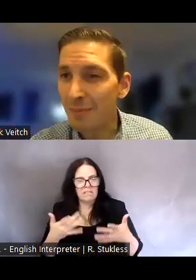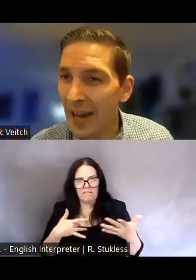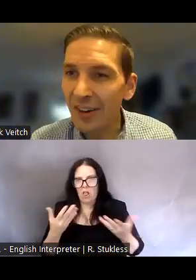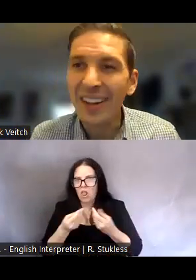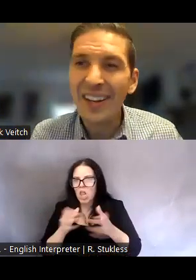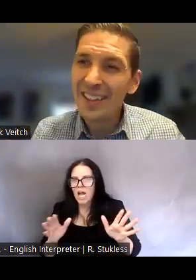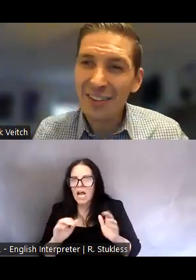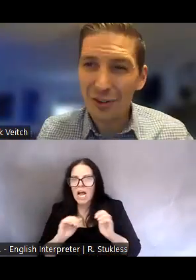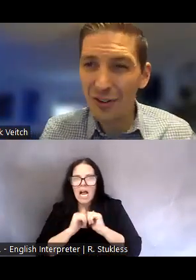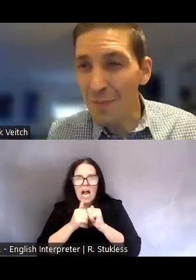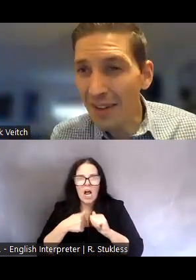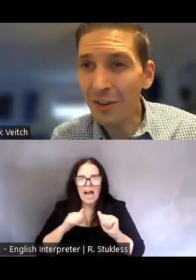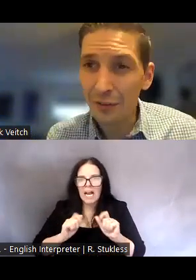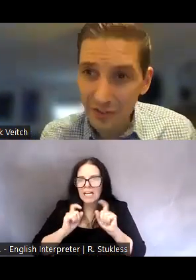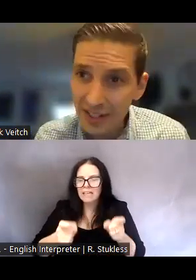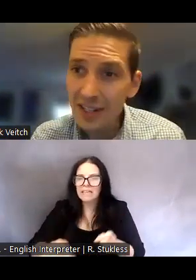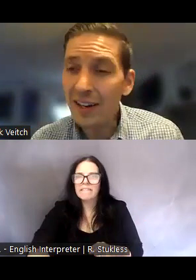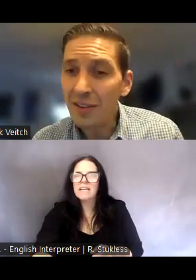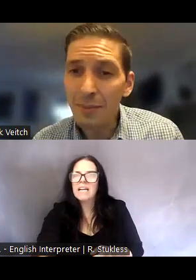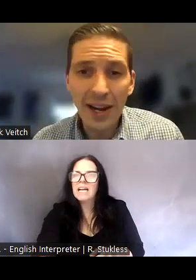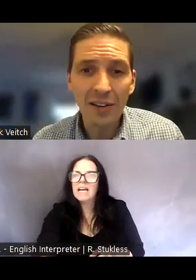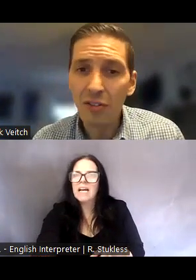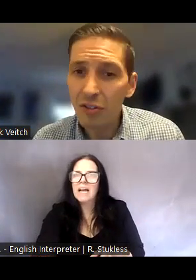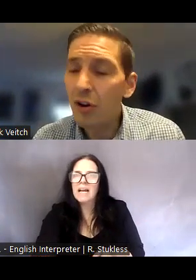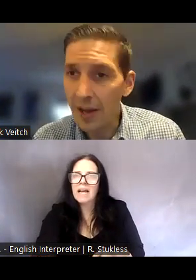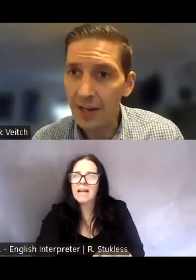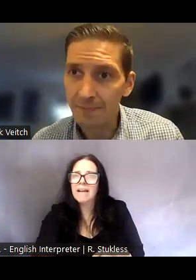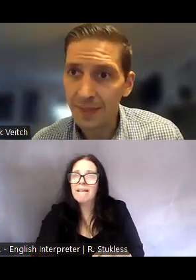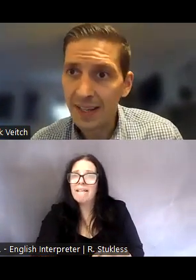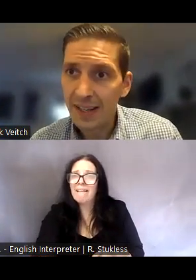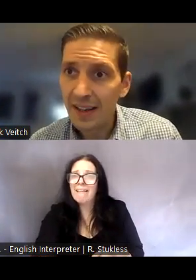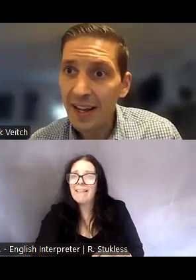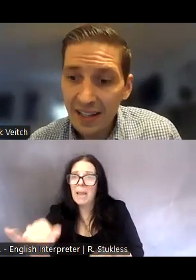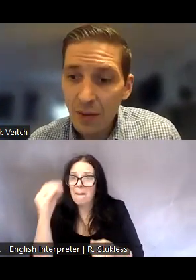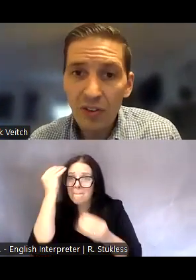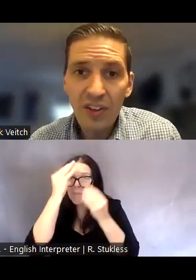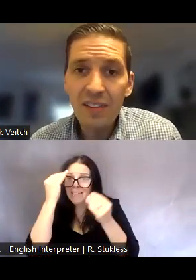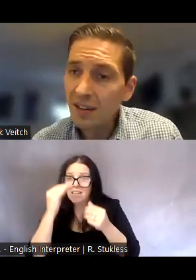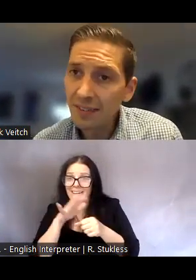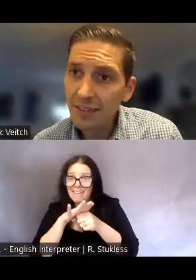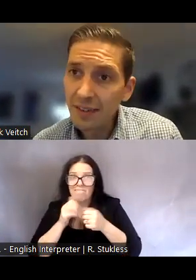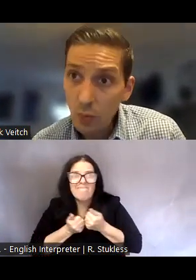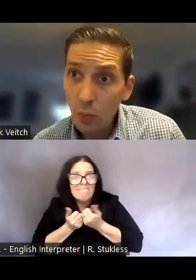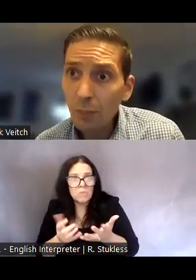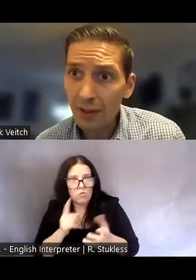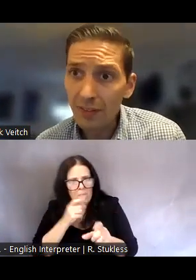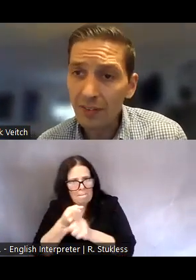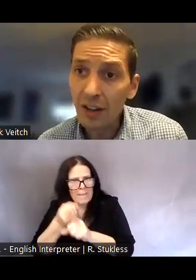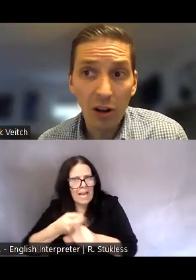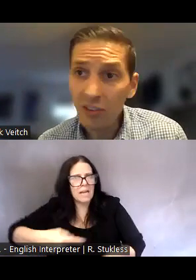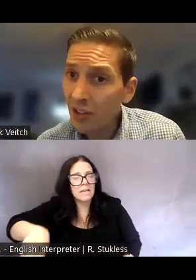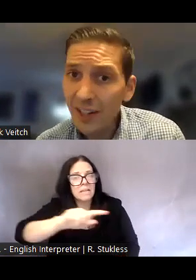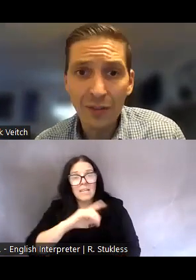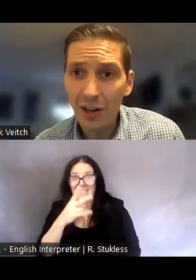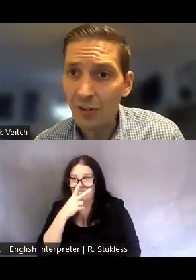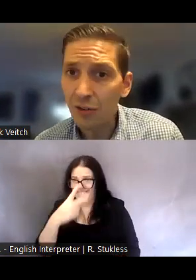give, like it doesn't matter. That sort of mental fatigue that has impacted so many. And again, we see this in